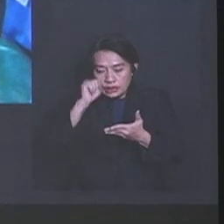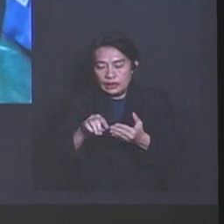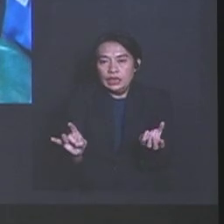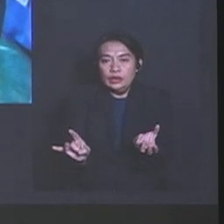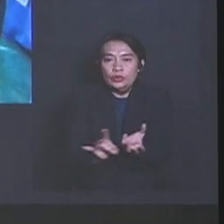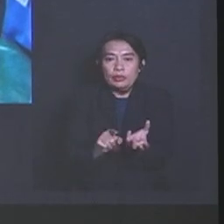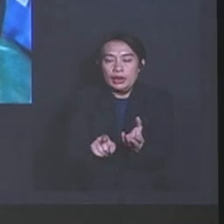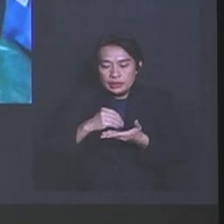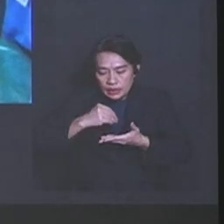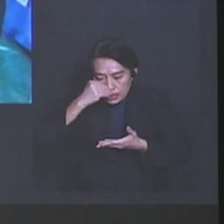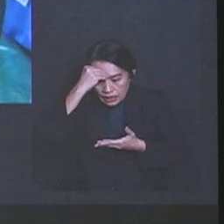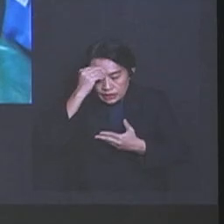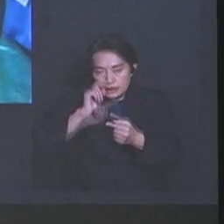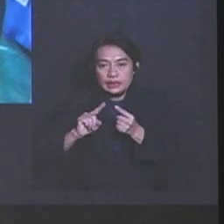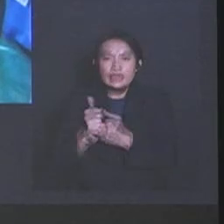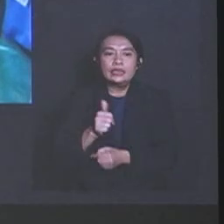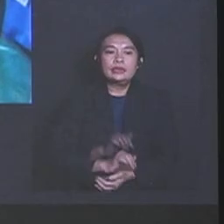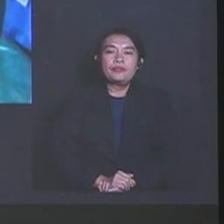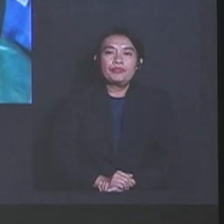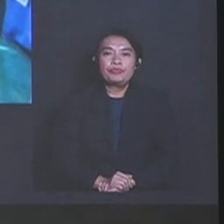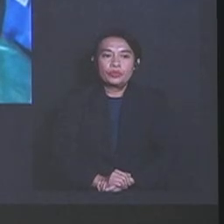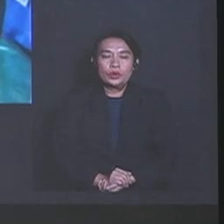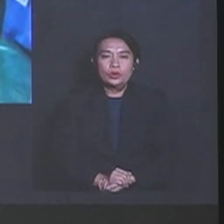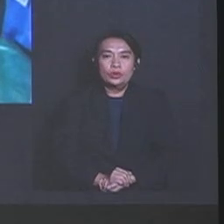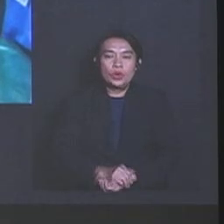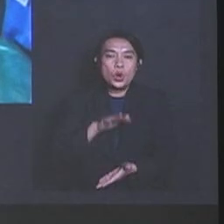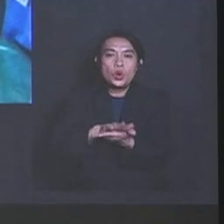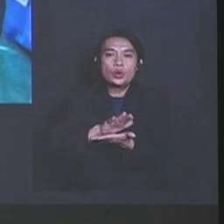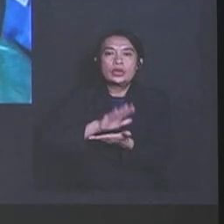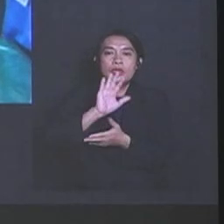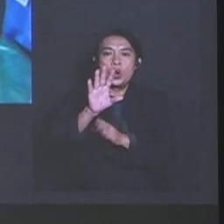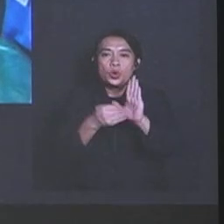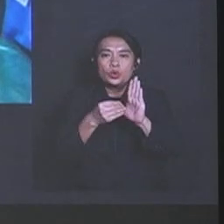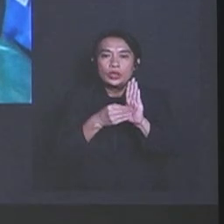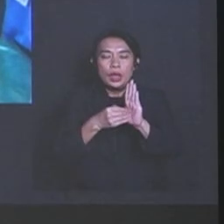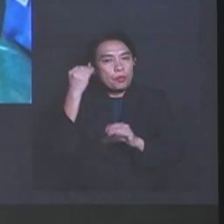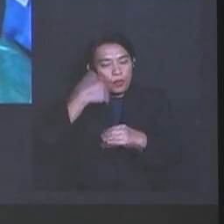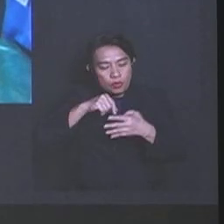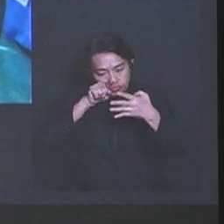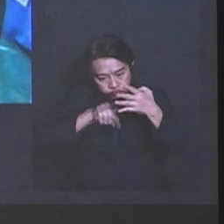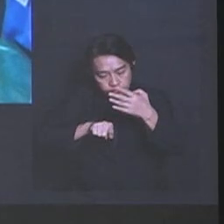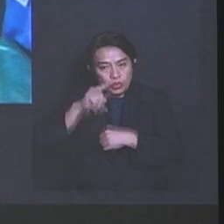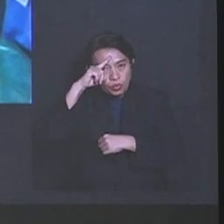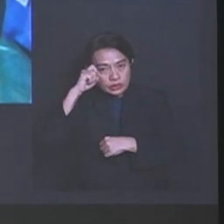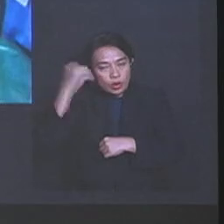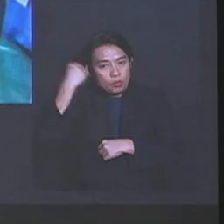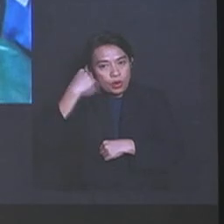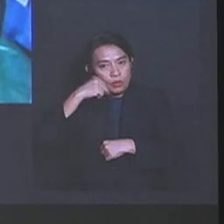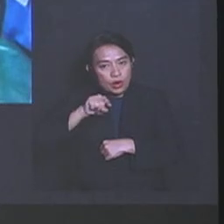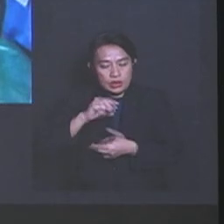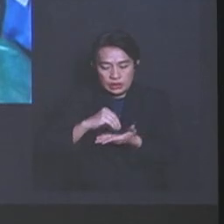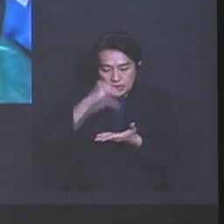school in every school and after school in every school that the student can live inside the school with the teacher